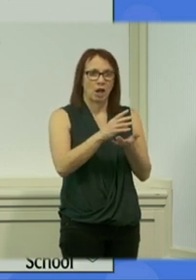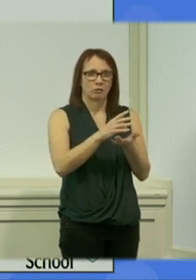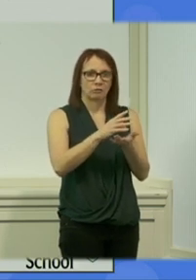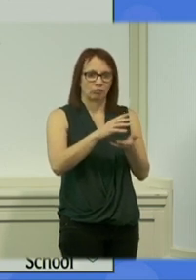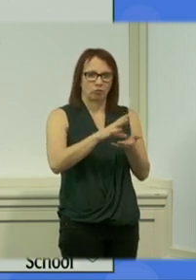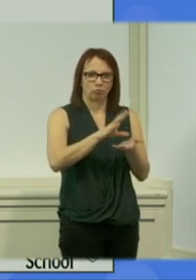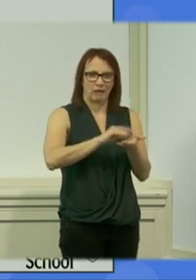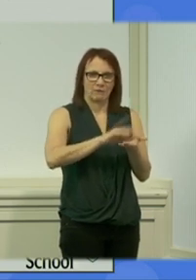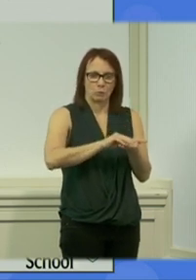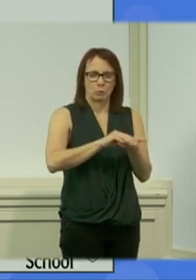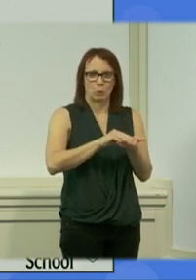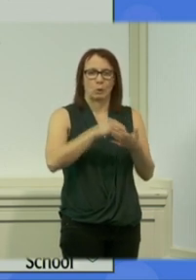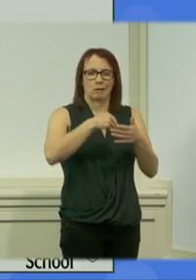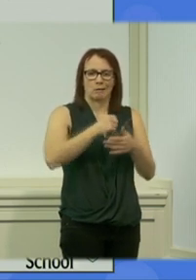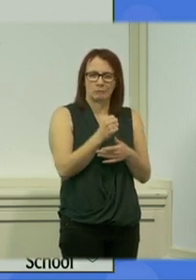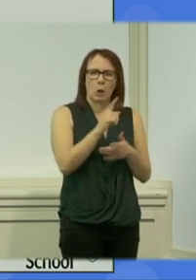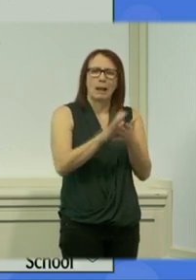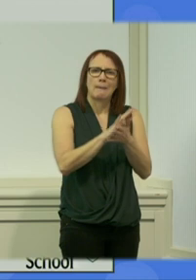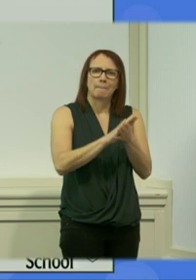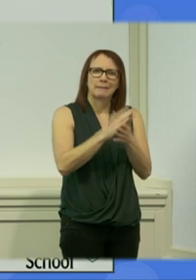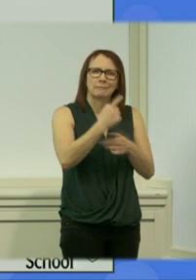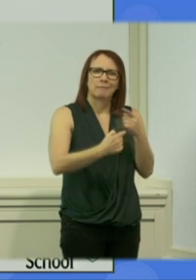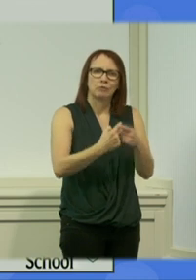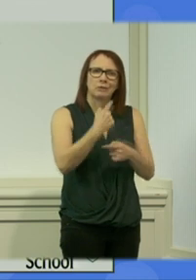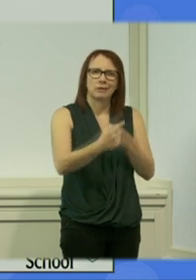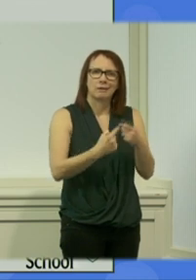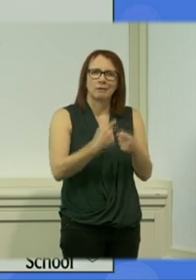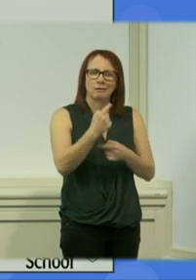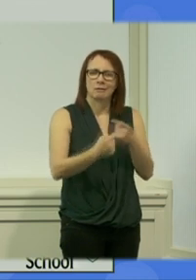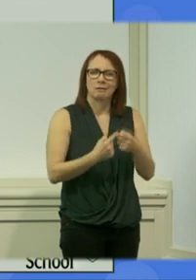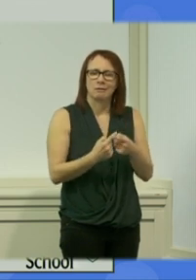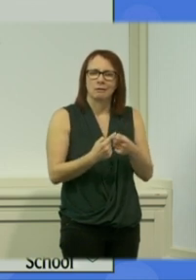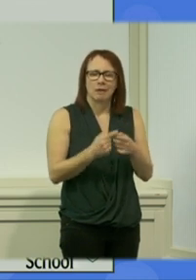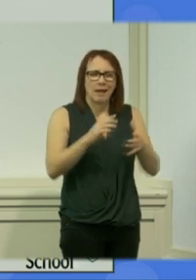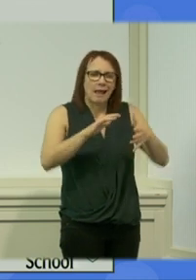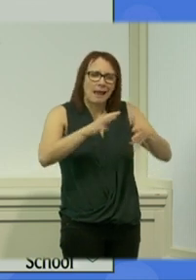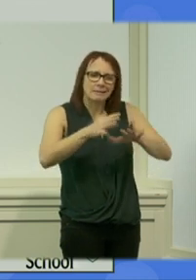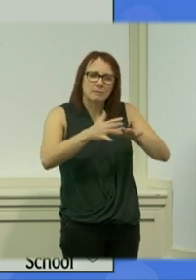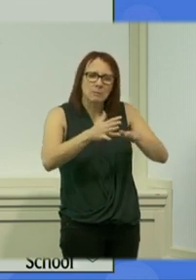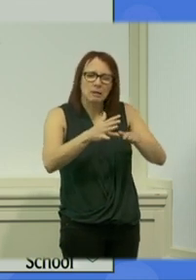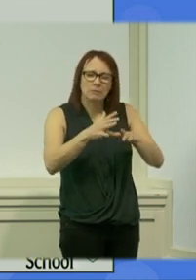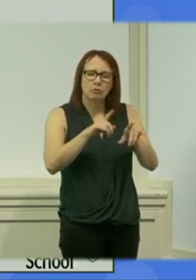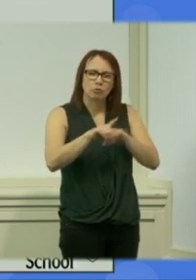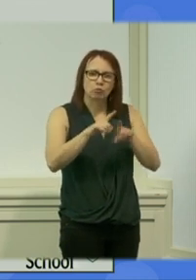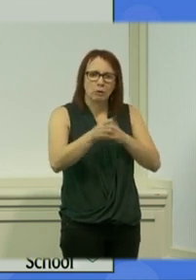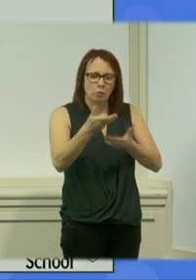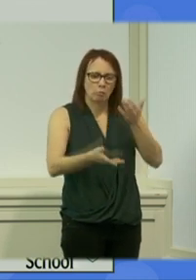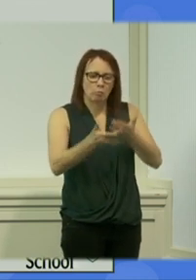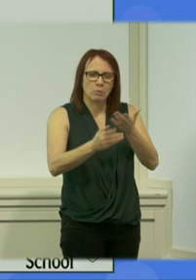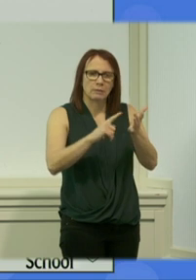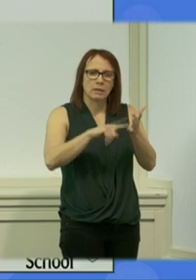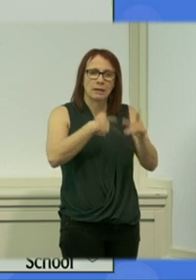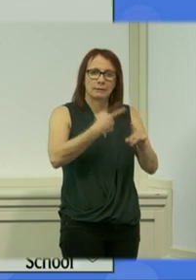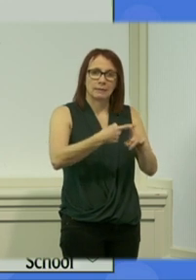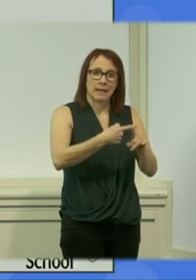annual publication, so there's an estimate each year, and it's intended to find the balance between taxes